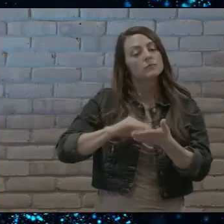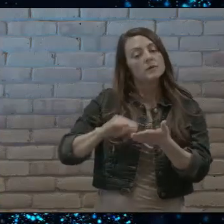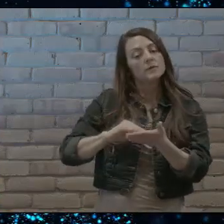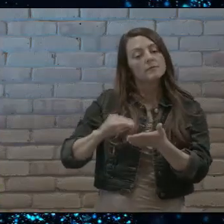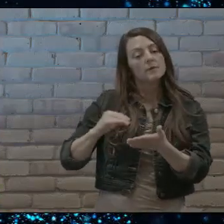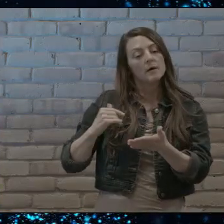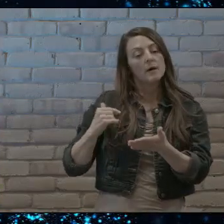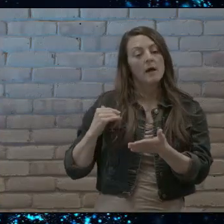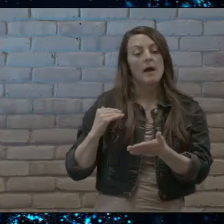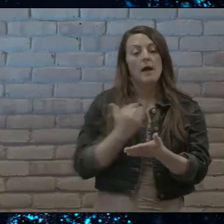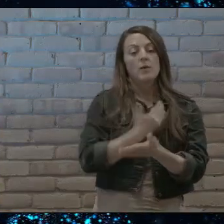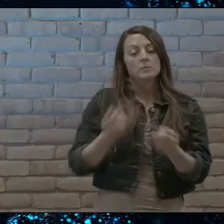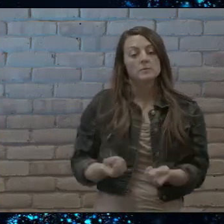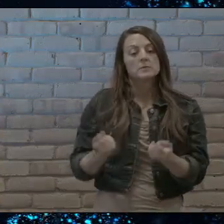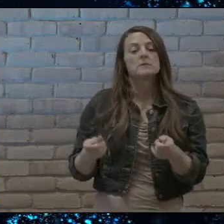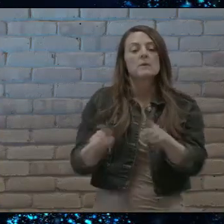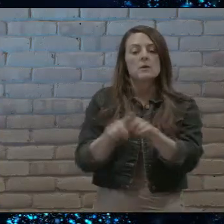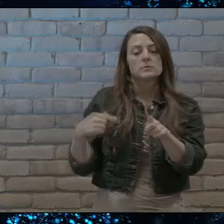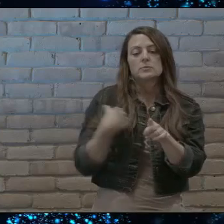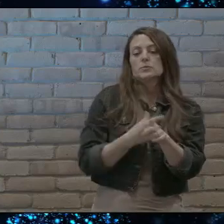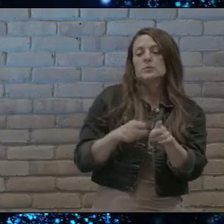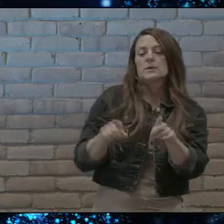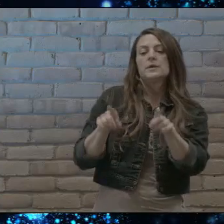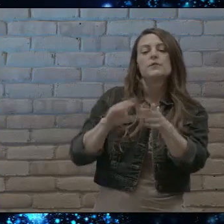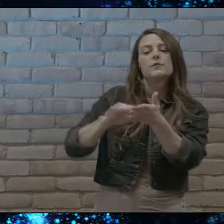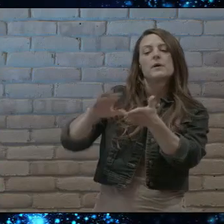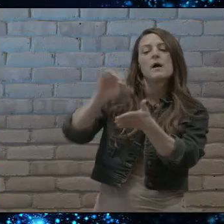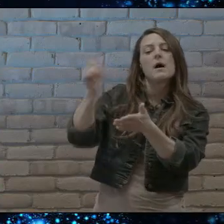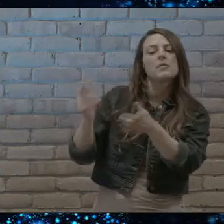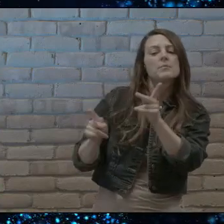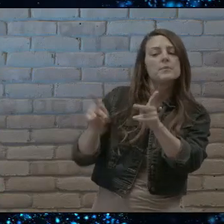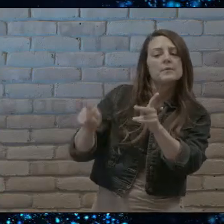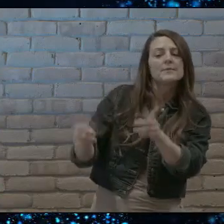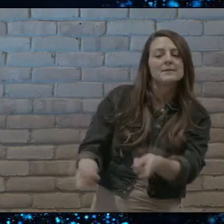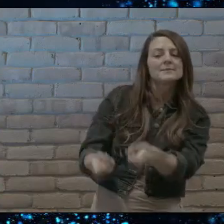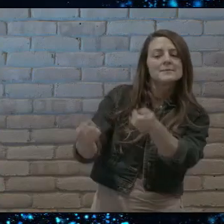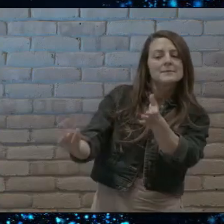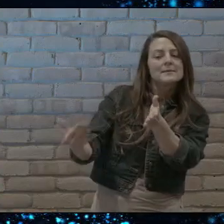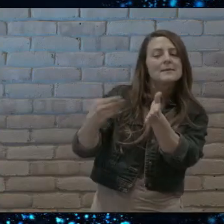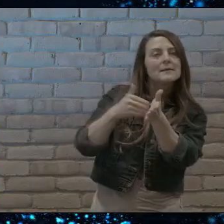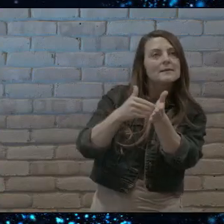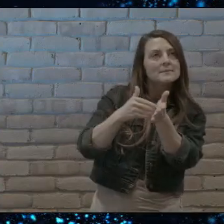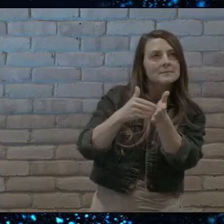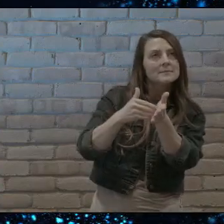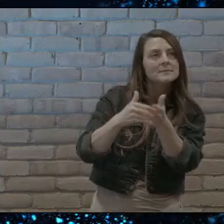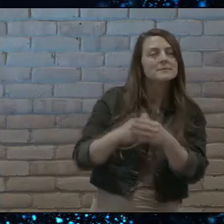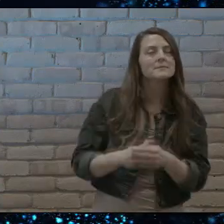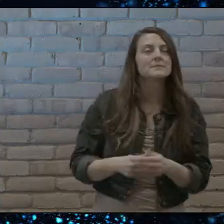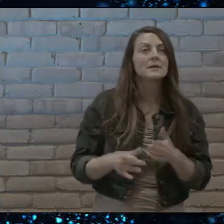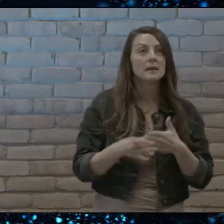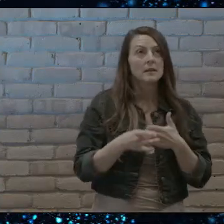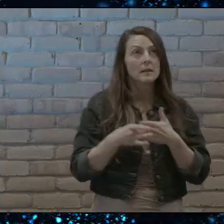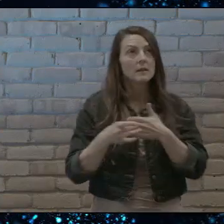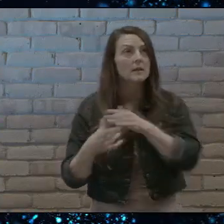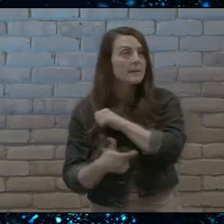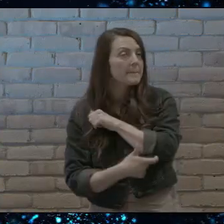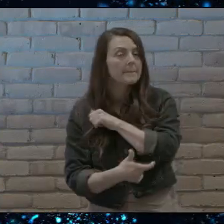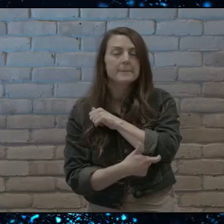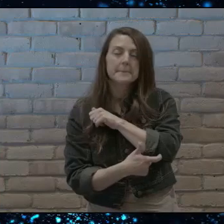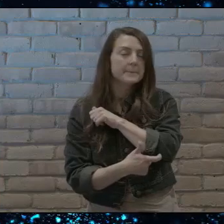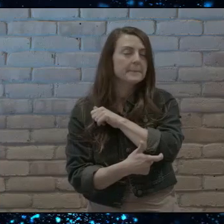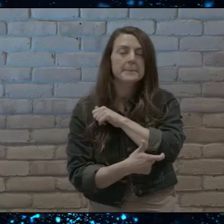us our trespasses as we forgive those who trespass against us. And lead us not